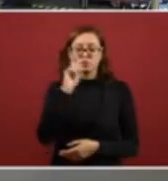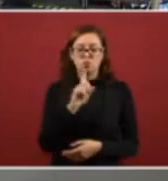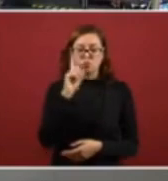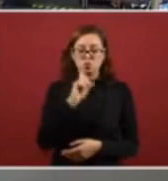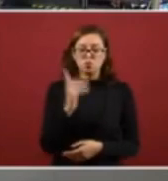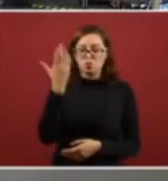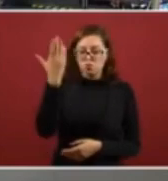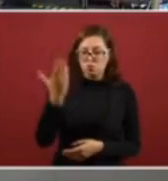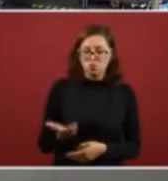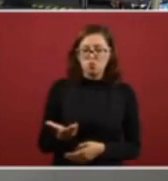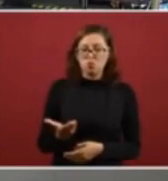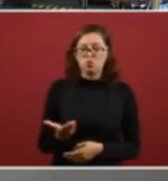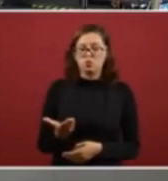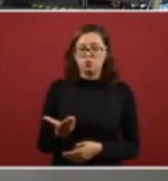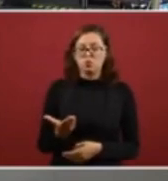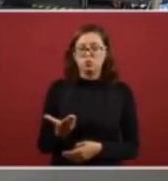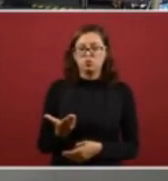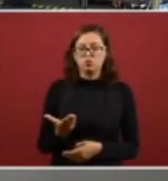is a woman